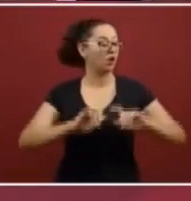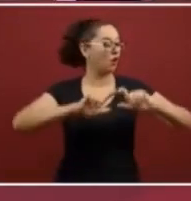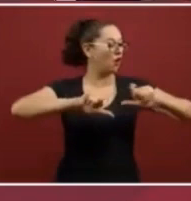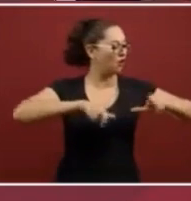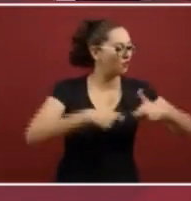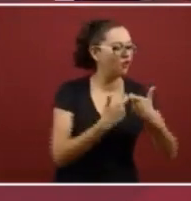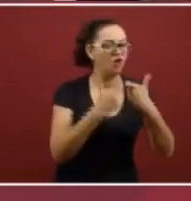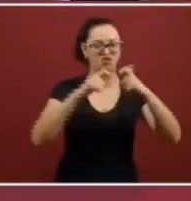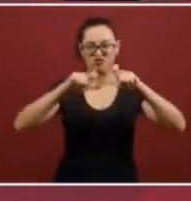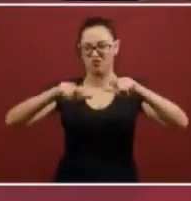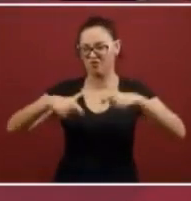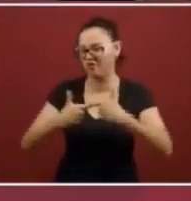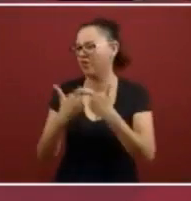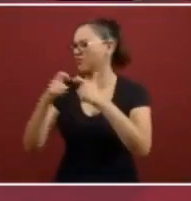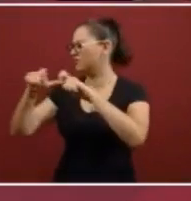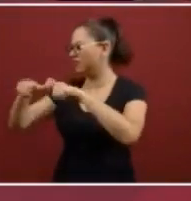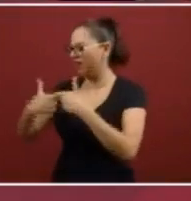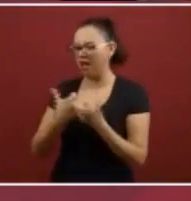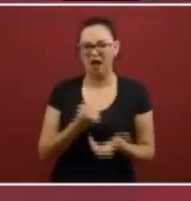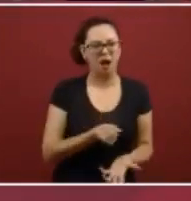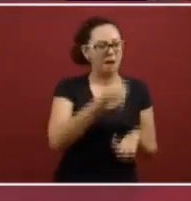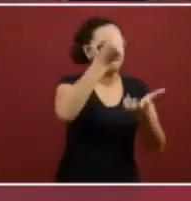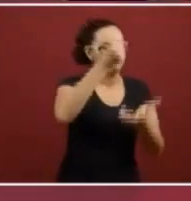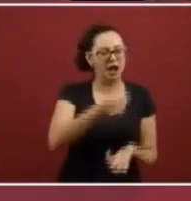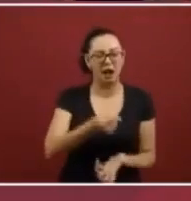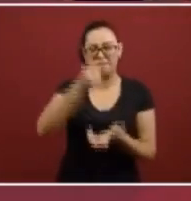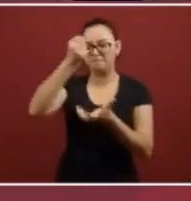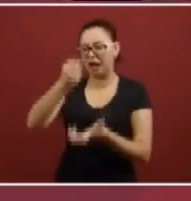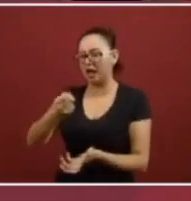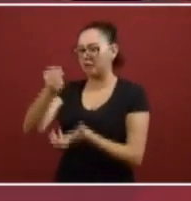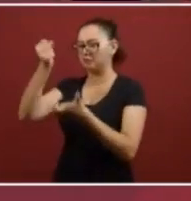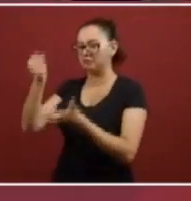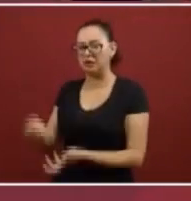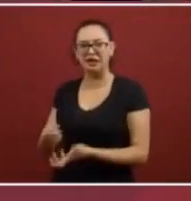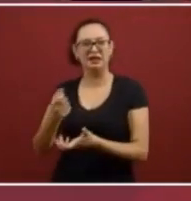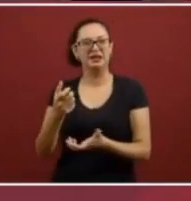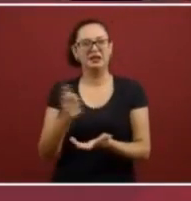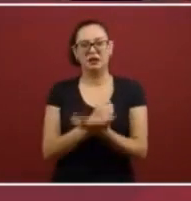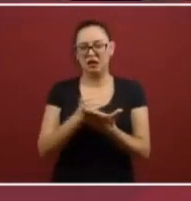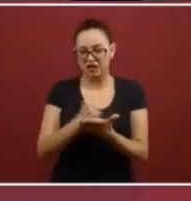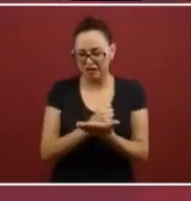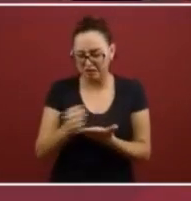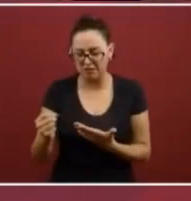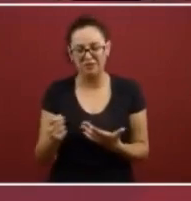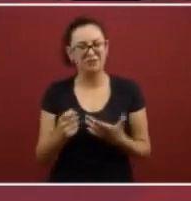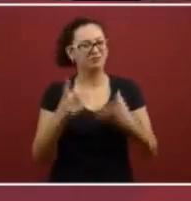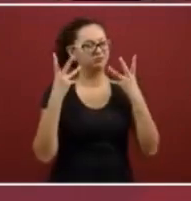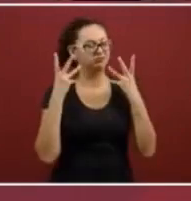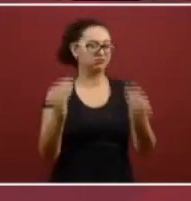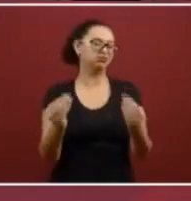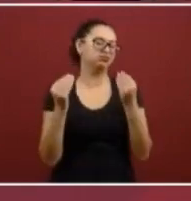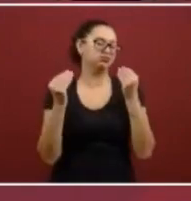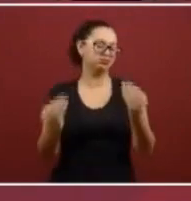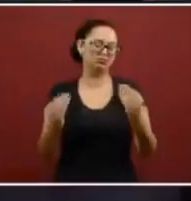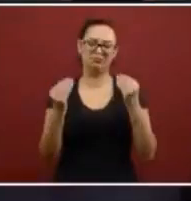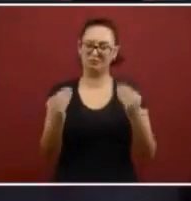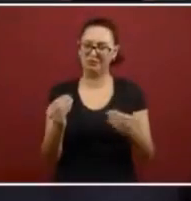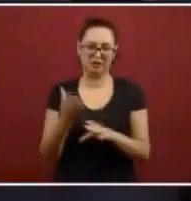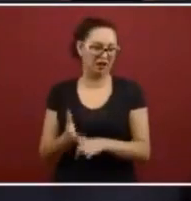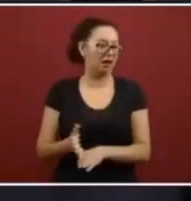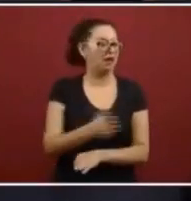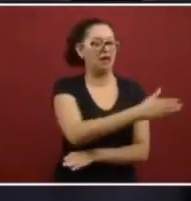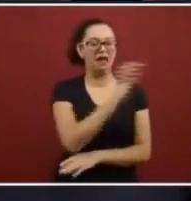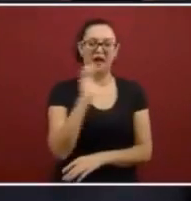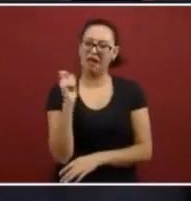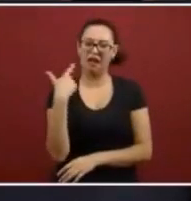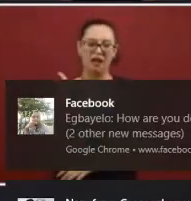of fideicomisos. funds were being iniciativa used. de ley de austeridad With the law of